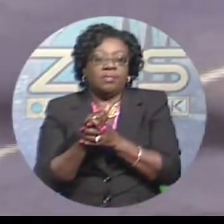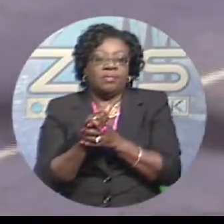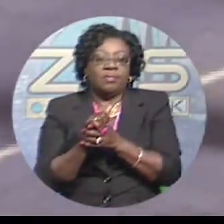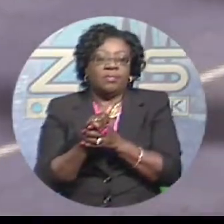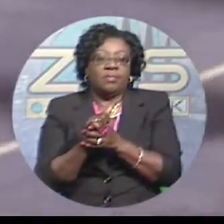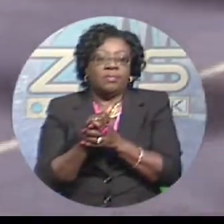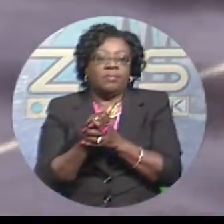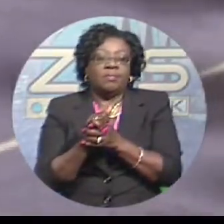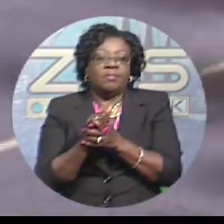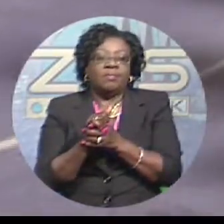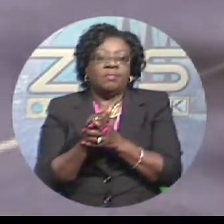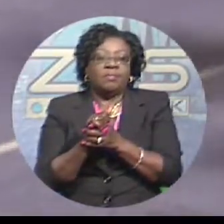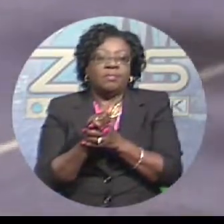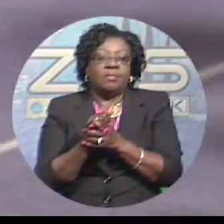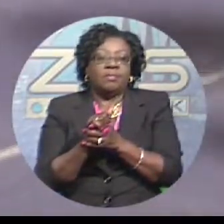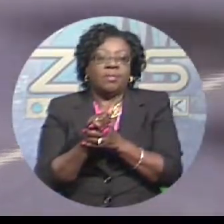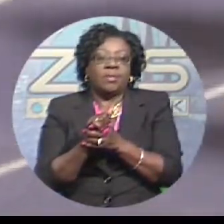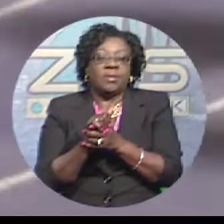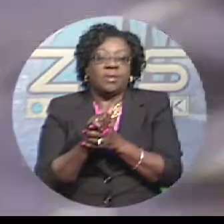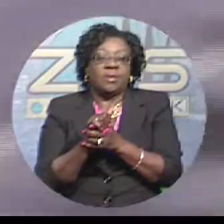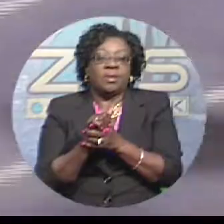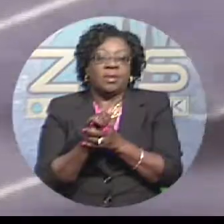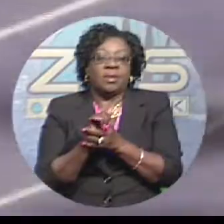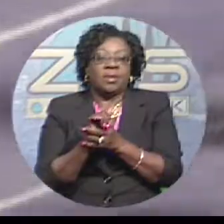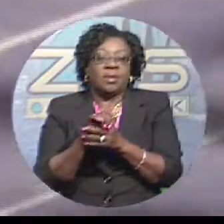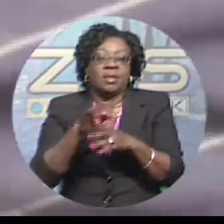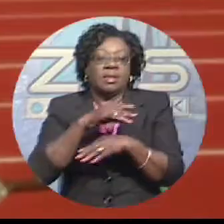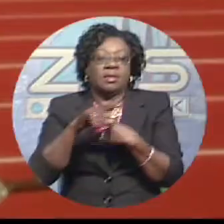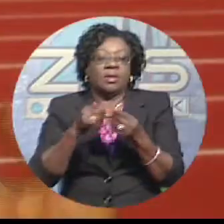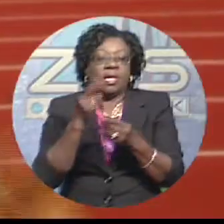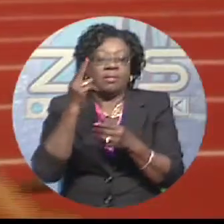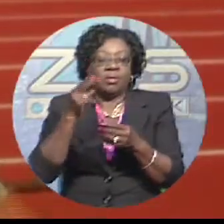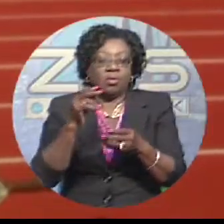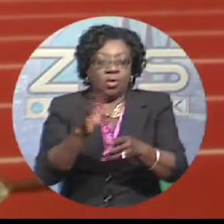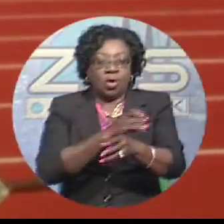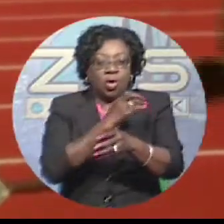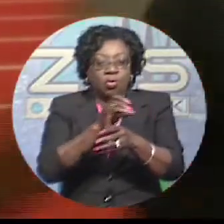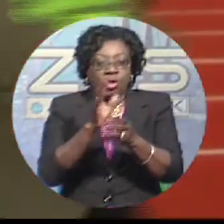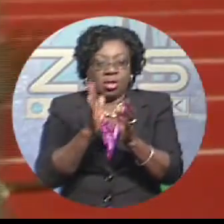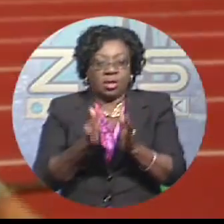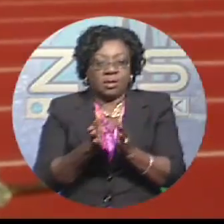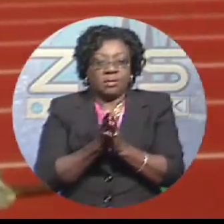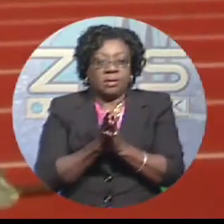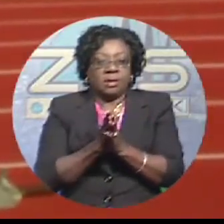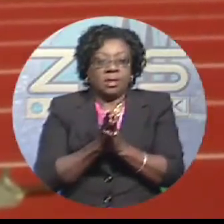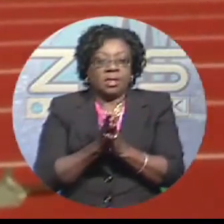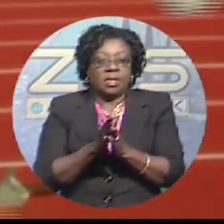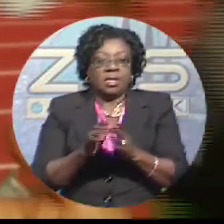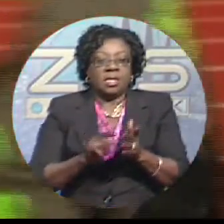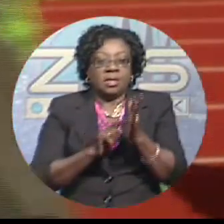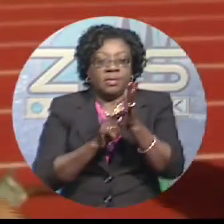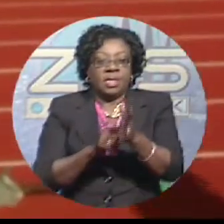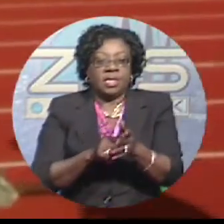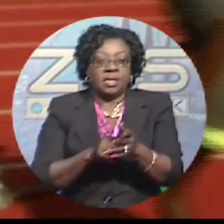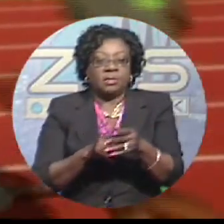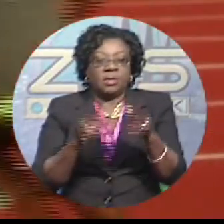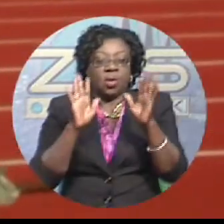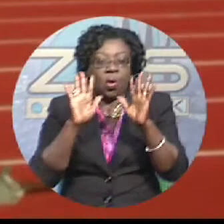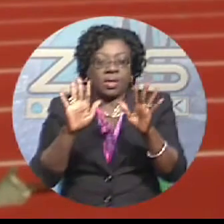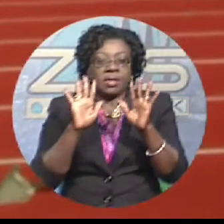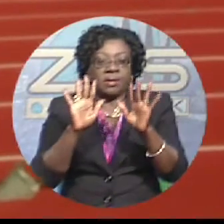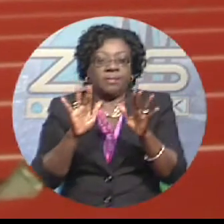too. So, you know, it's all up to the coach's staff down there. The top end speed that she displayed was tremendous. It was